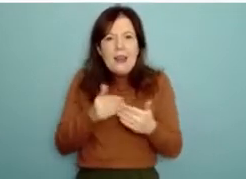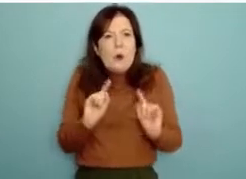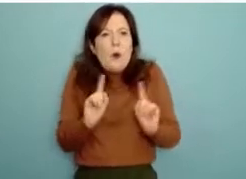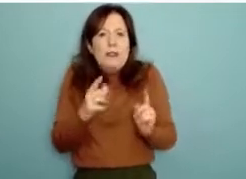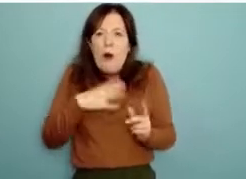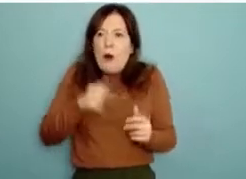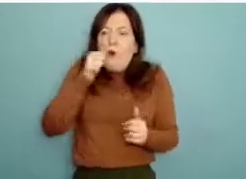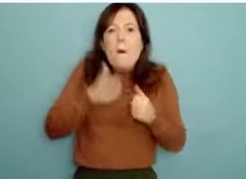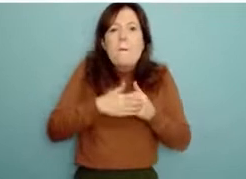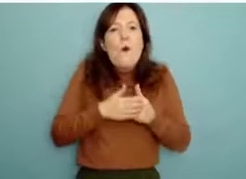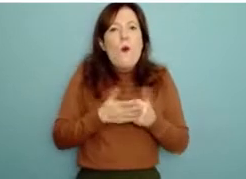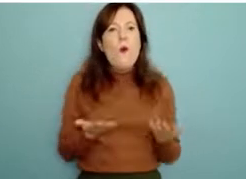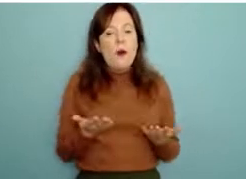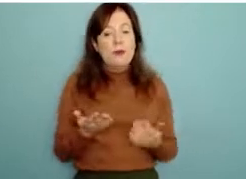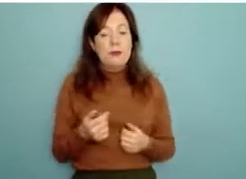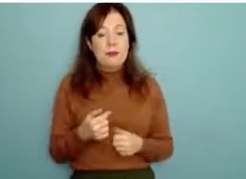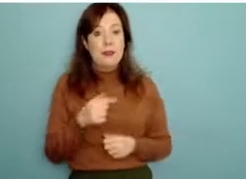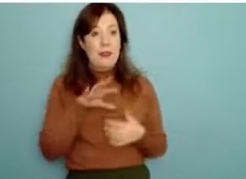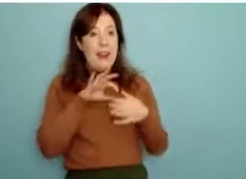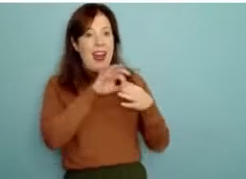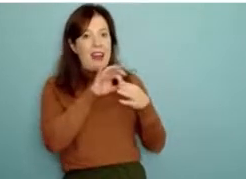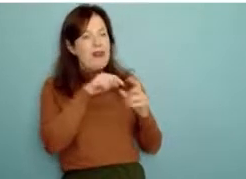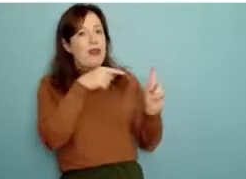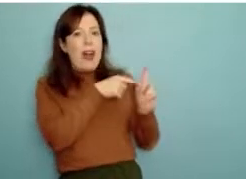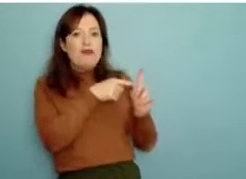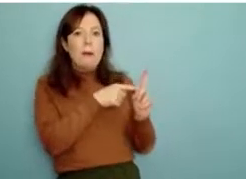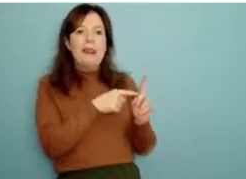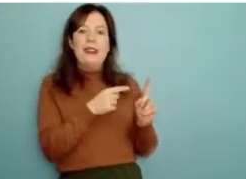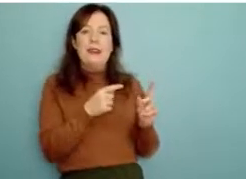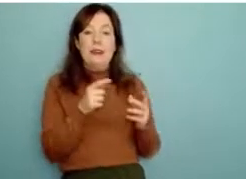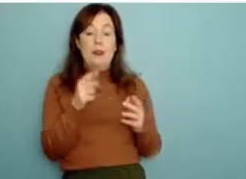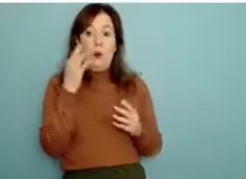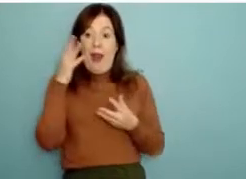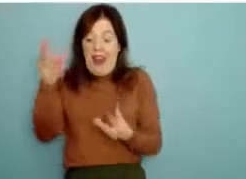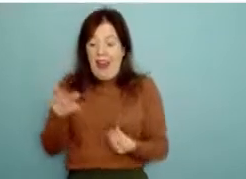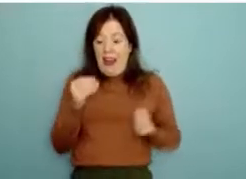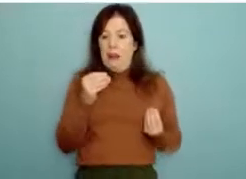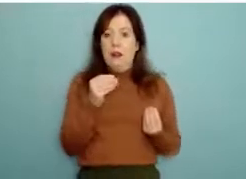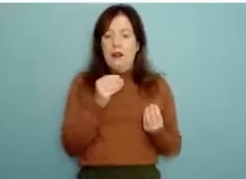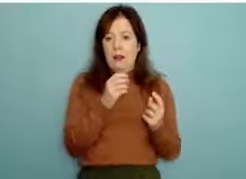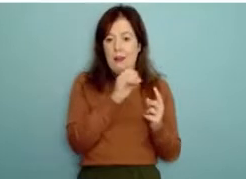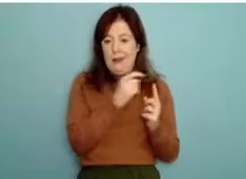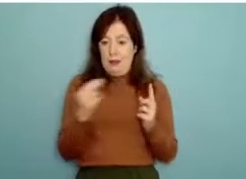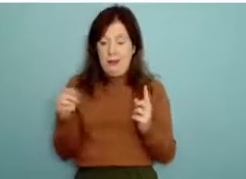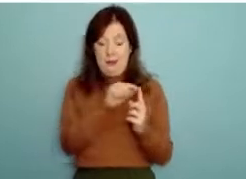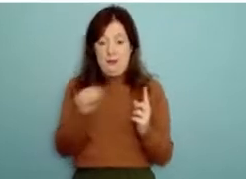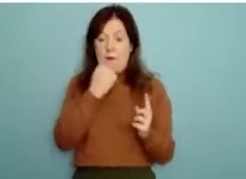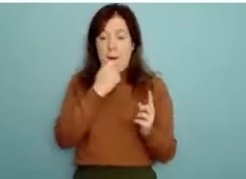very important about how the therapist talks about the scores. Really is important. I really